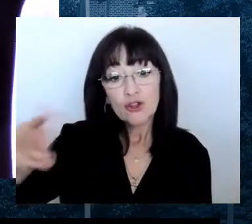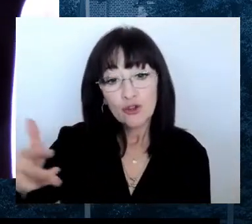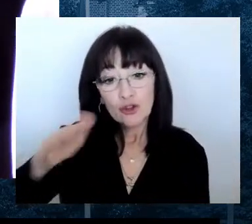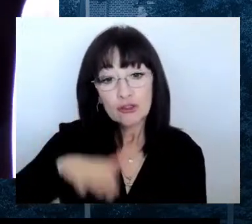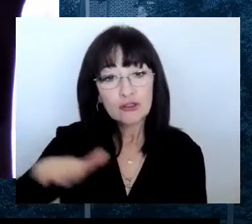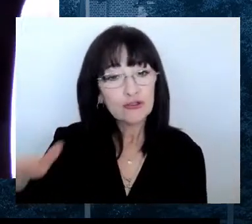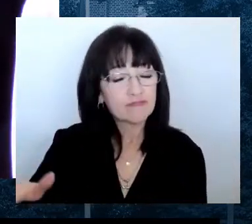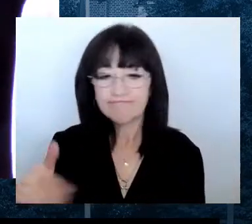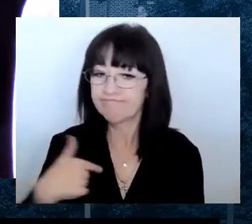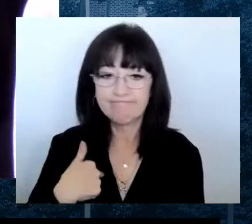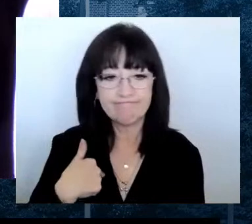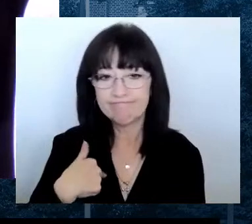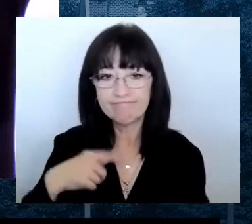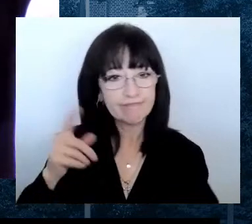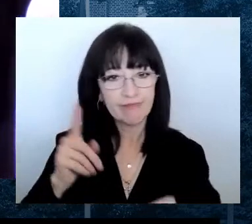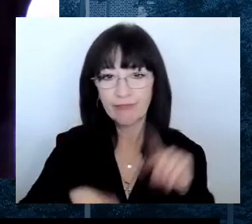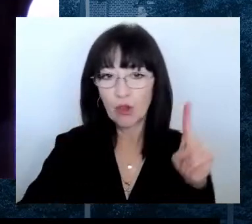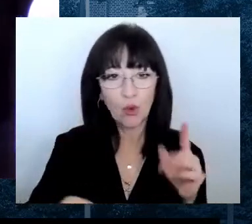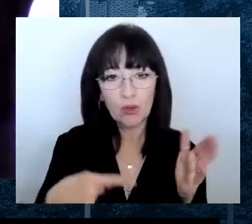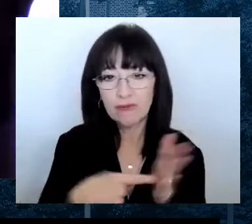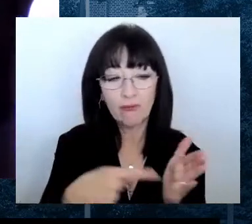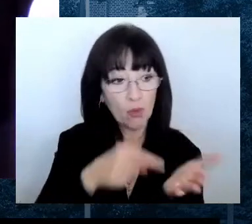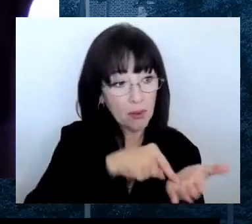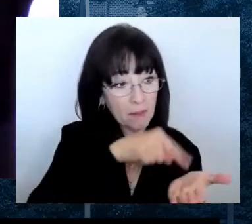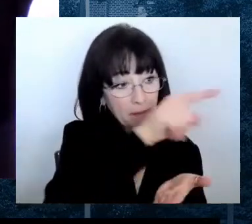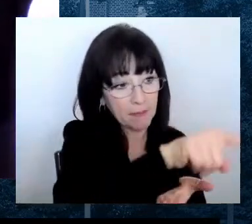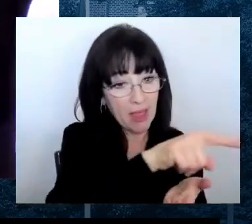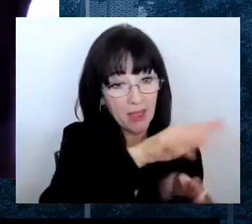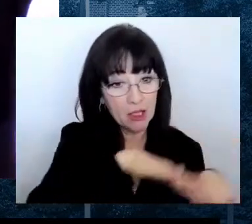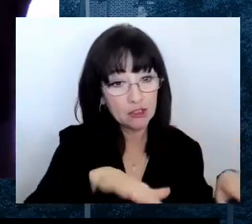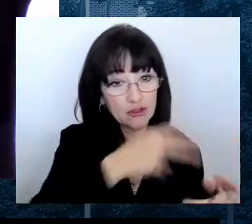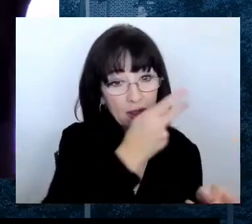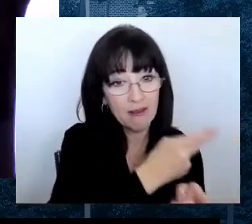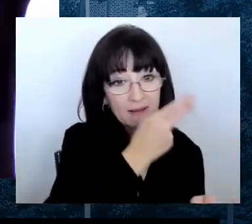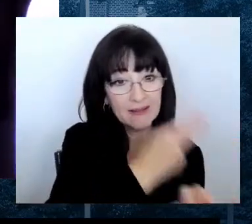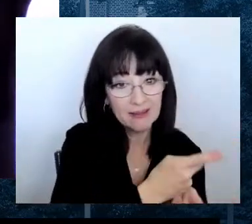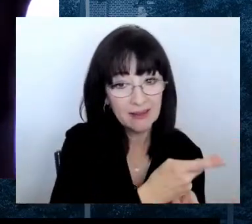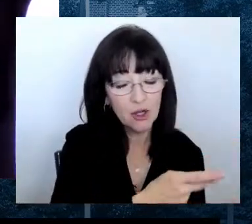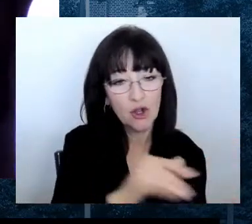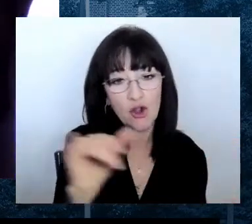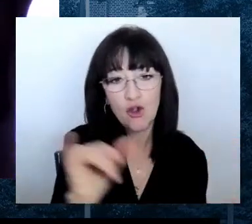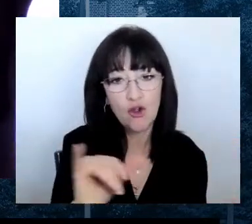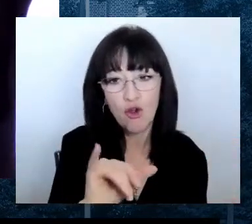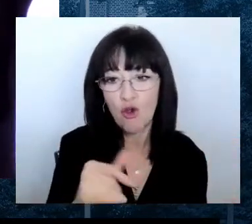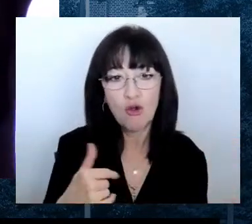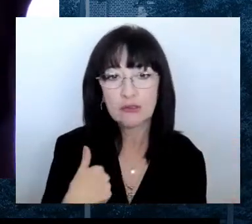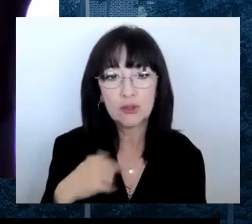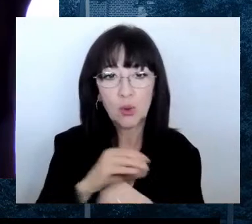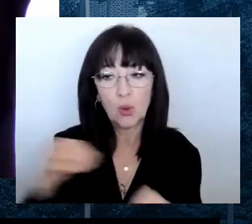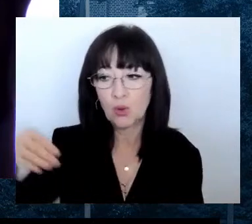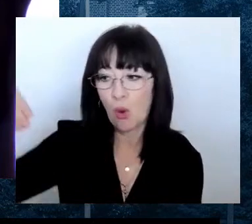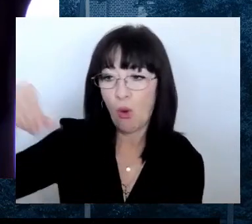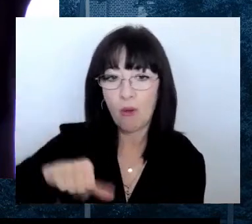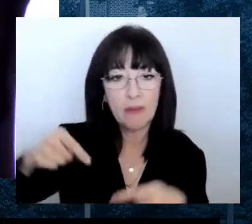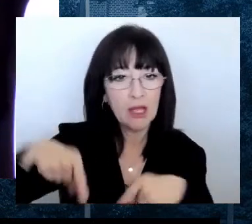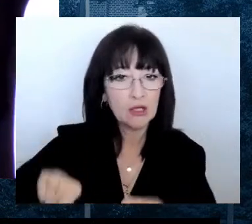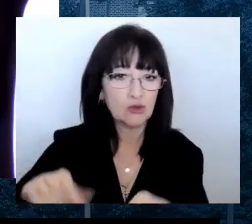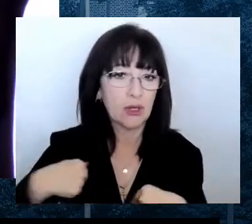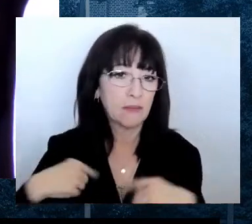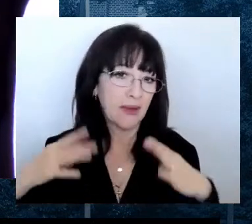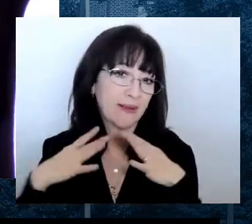unpaid leave and pay for childcare. No parent should have to make that decision.